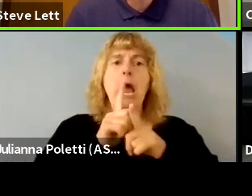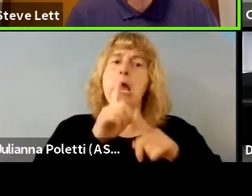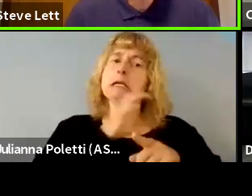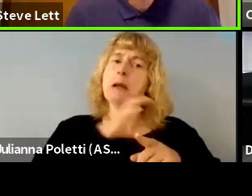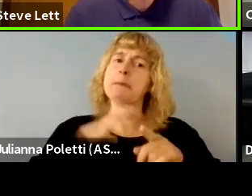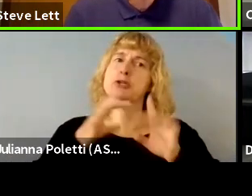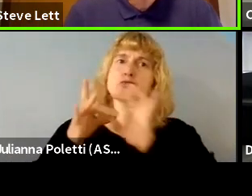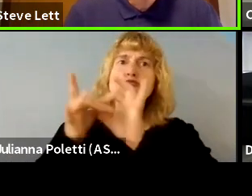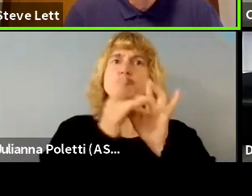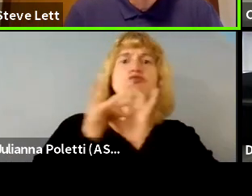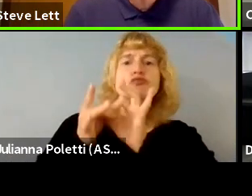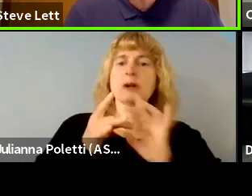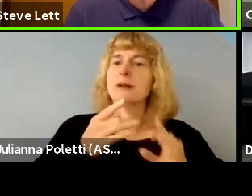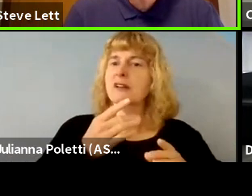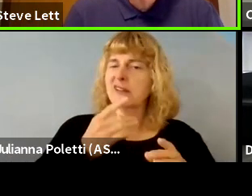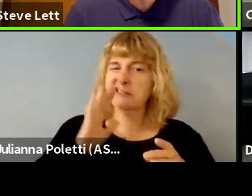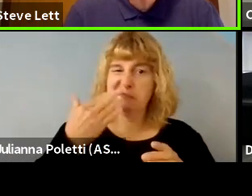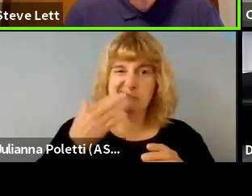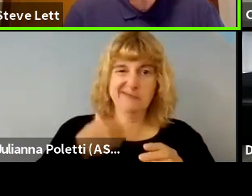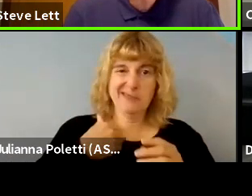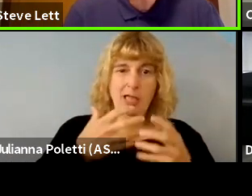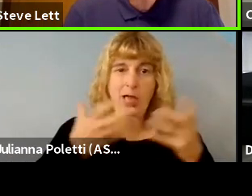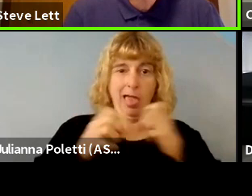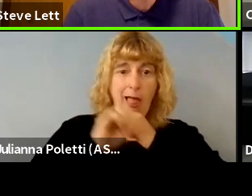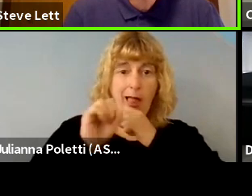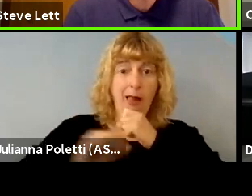you. Janice, did I see your hand up?